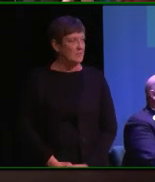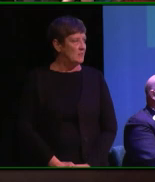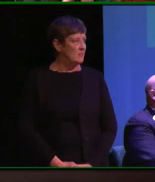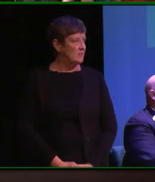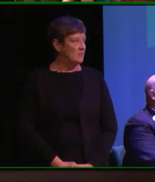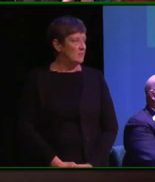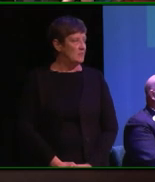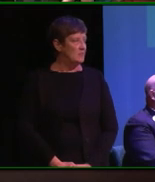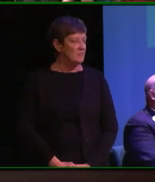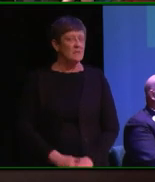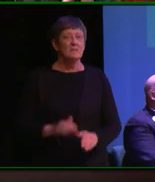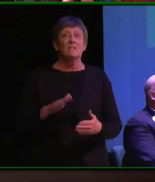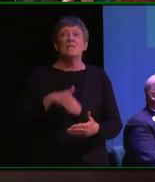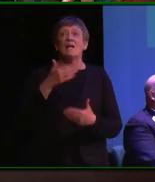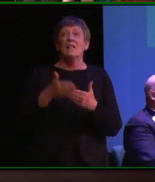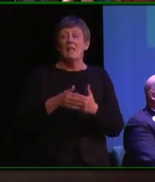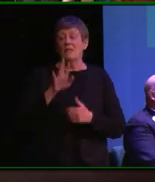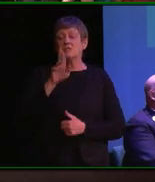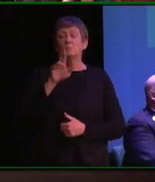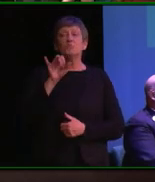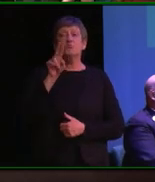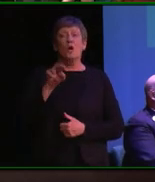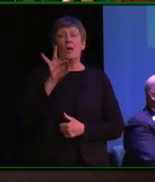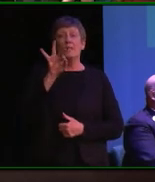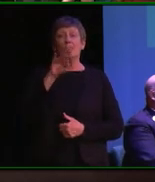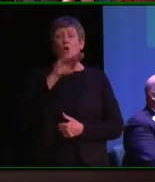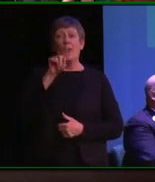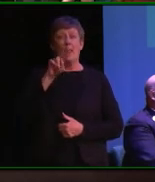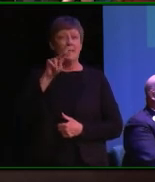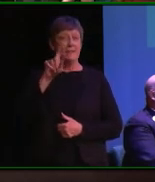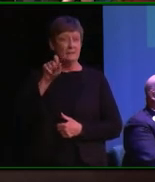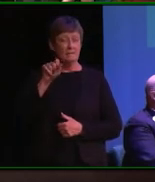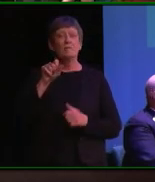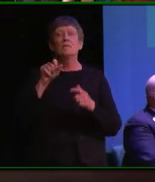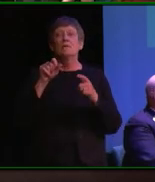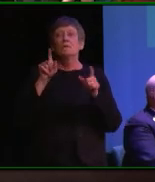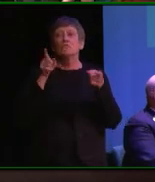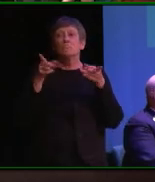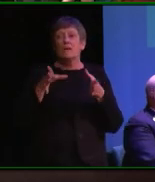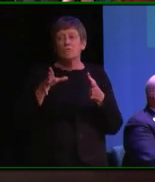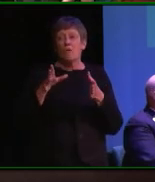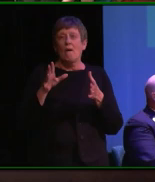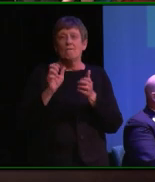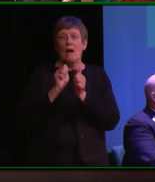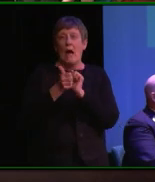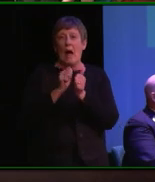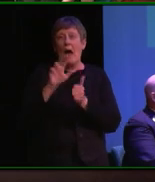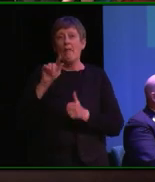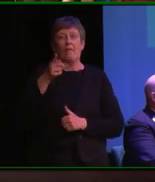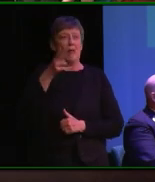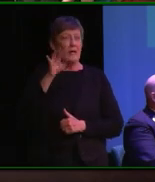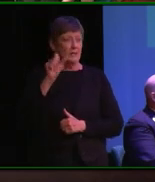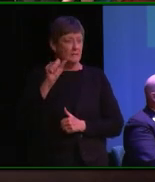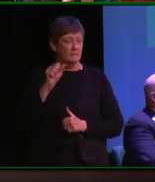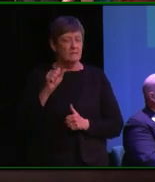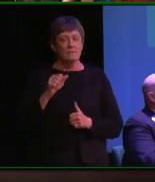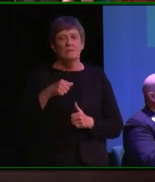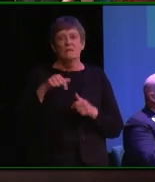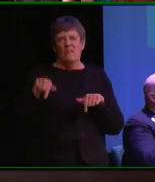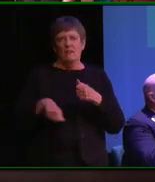Next, I'd like to welcome Brian Fernandes, Director of Athletics and Recreation, to the podium to recognize this year's student athletes.